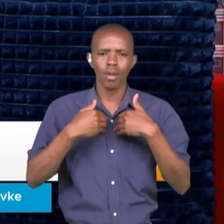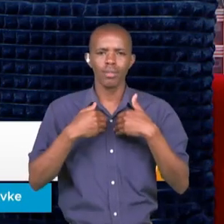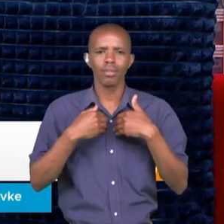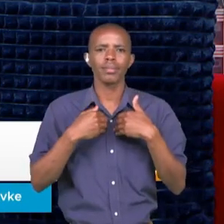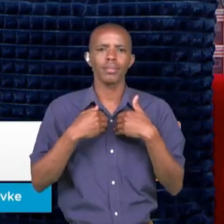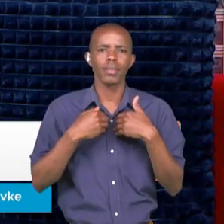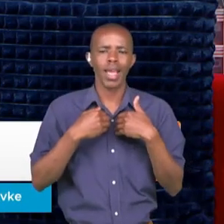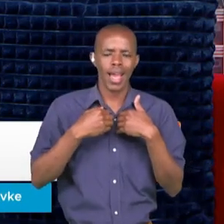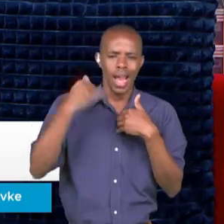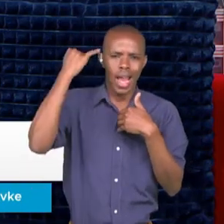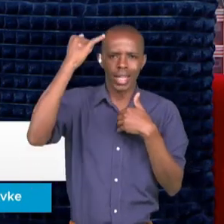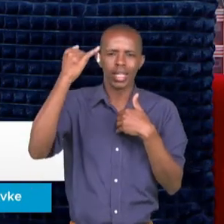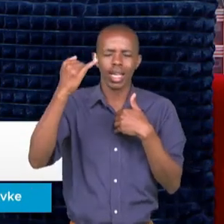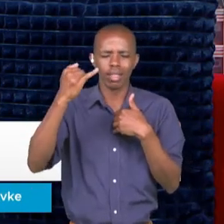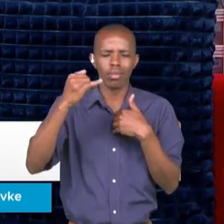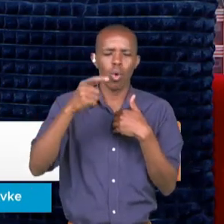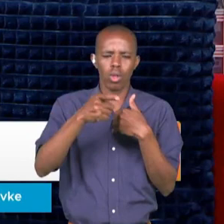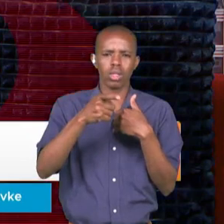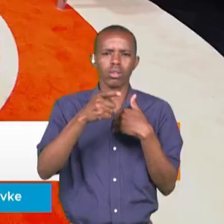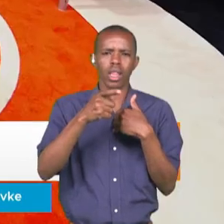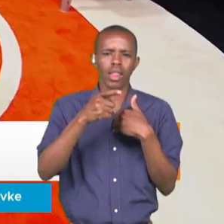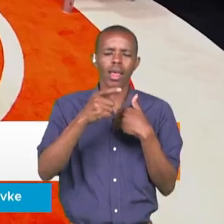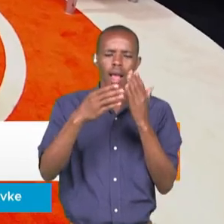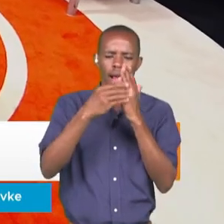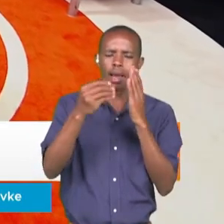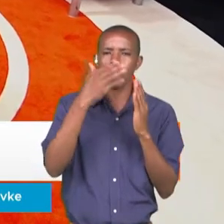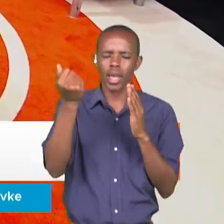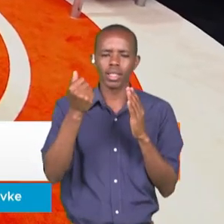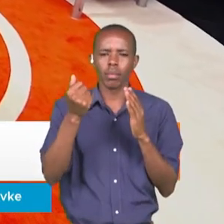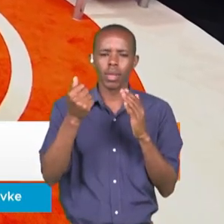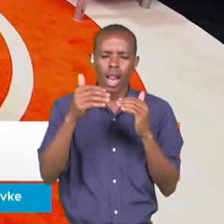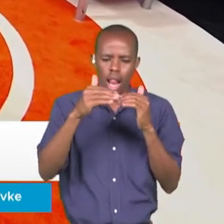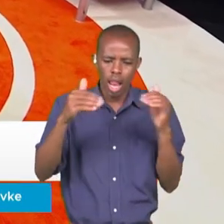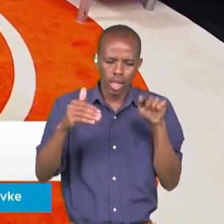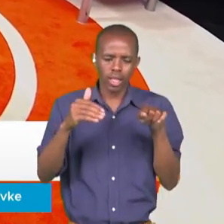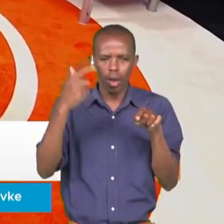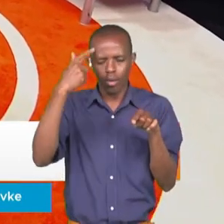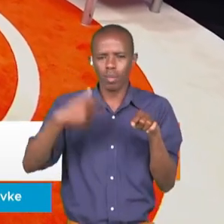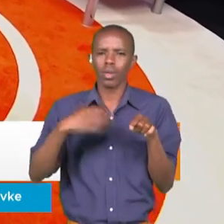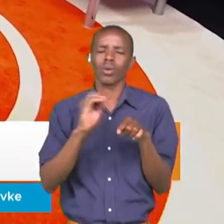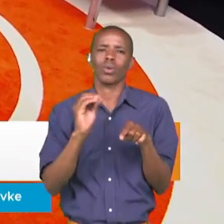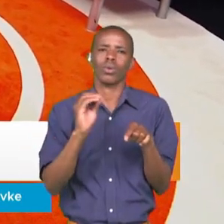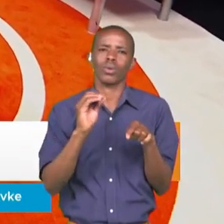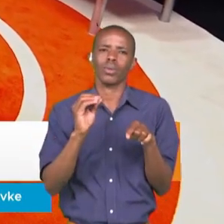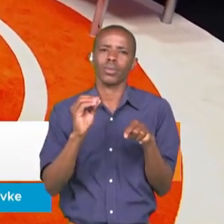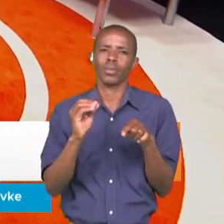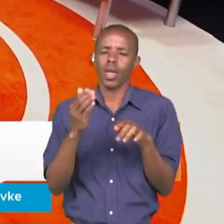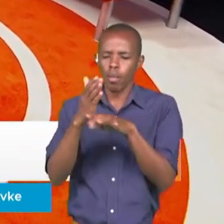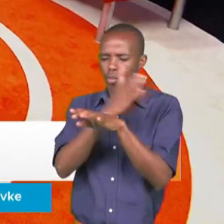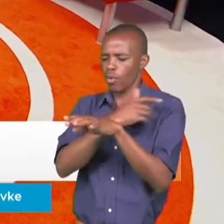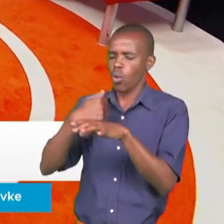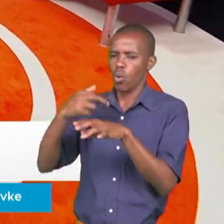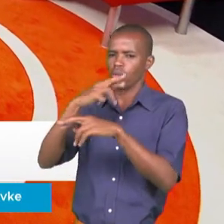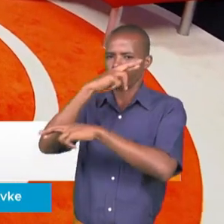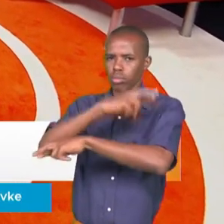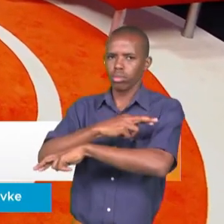know, probably I fit well in this line, and this other line probably is not for me. Yeah, it's true that. Yeah. Before you take a break, there's